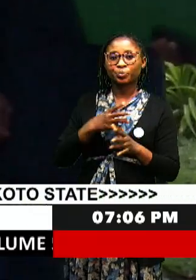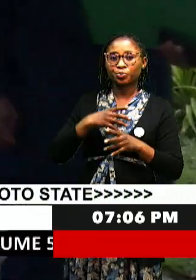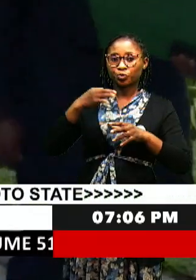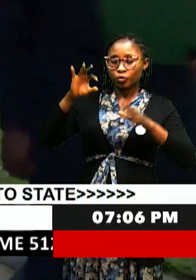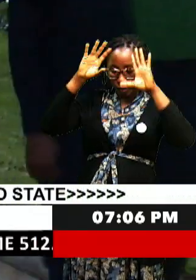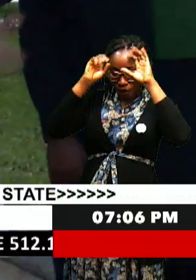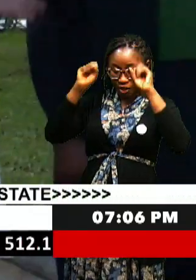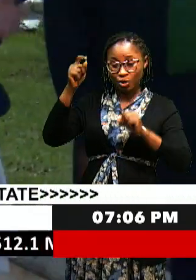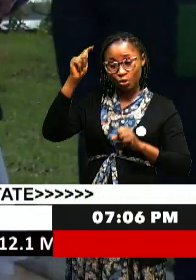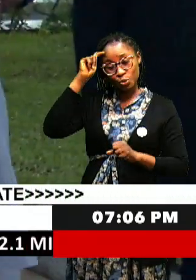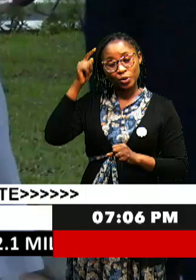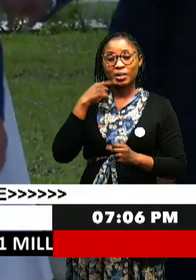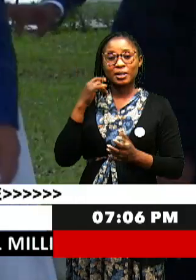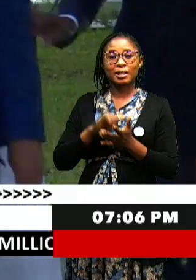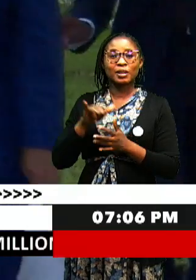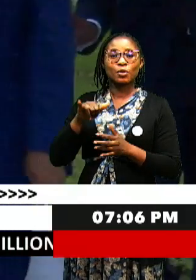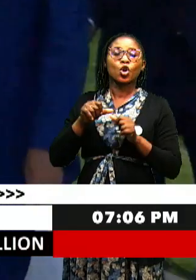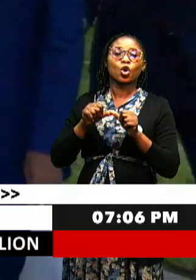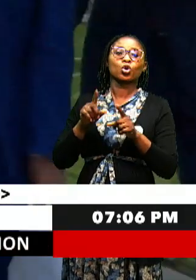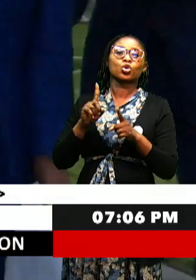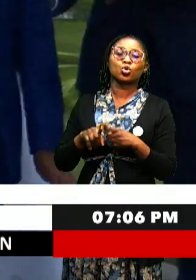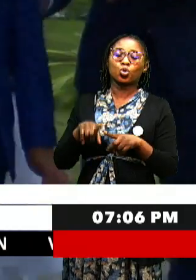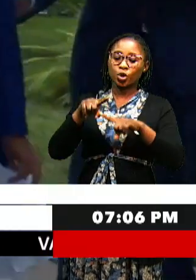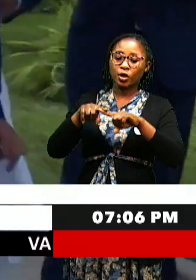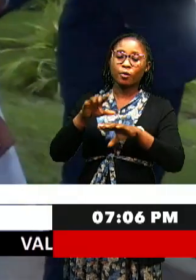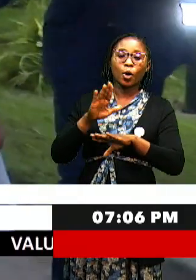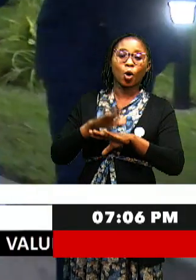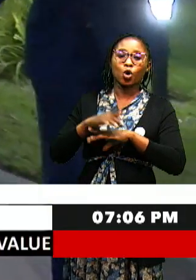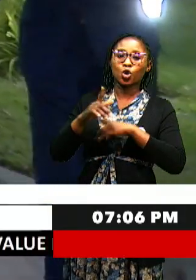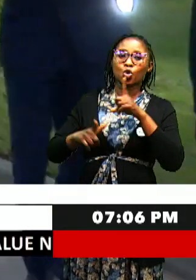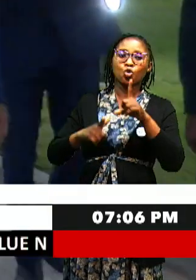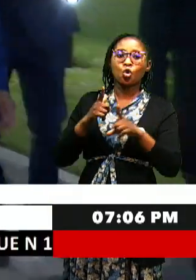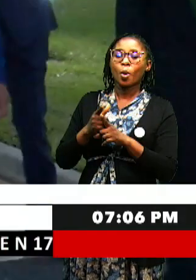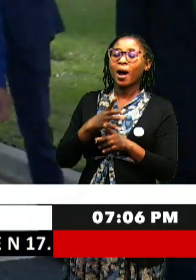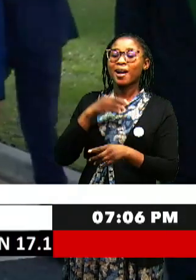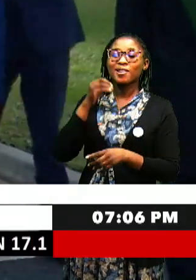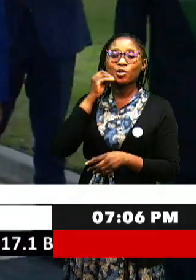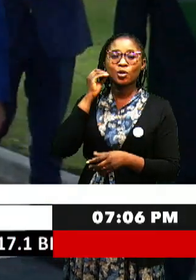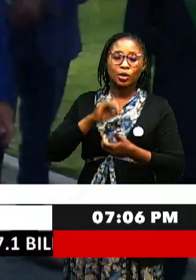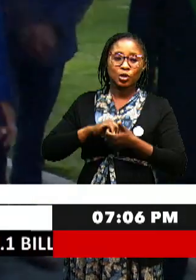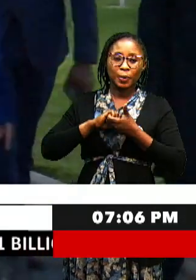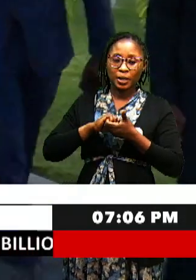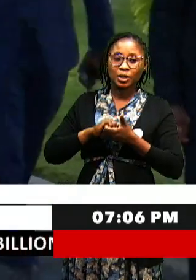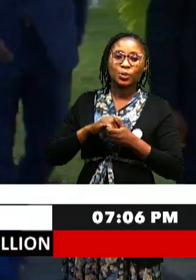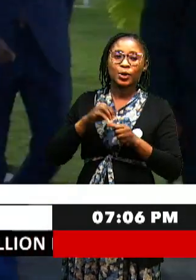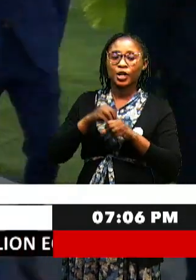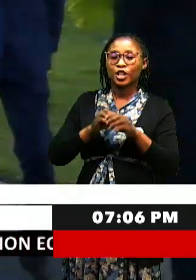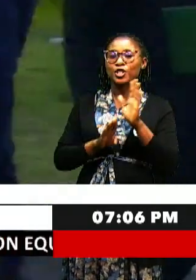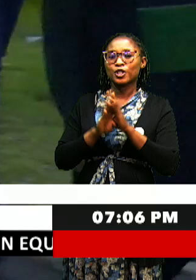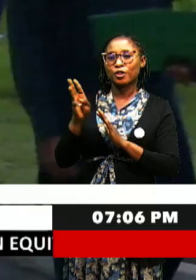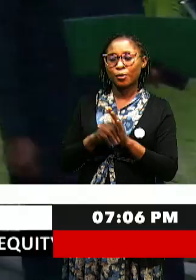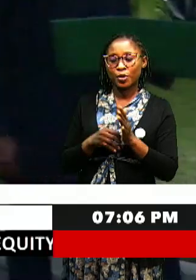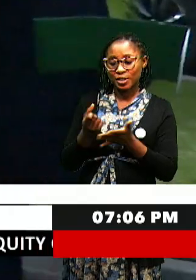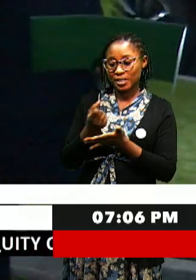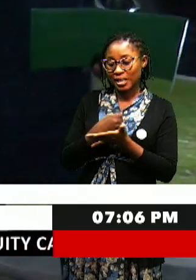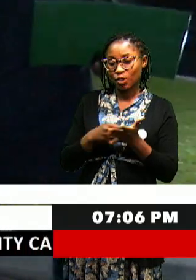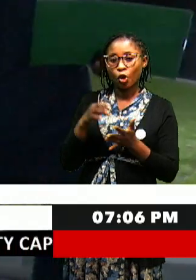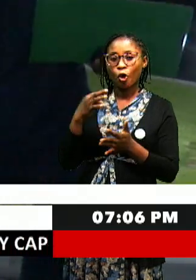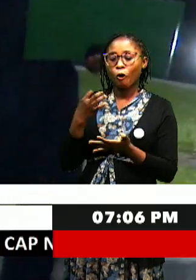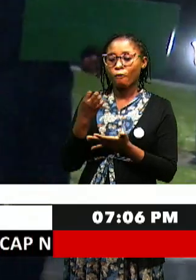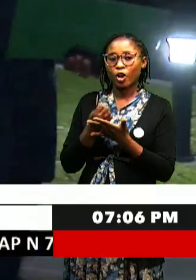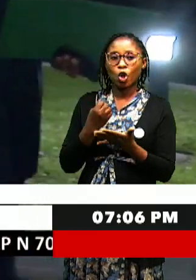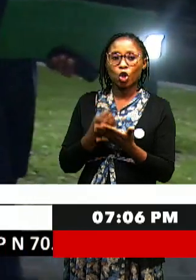Tinubu says it will continue to leverage global and domestic partnerships in developing sectors of the